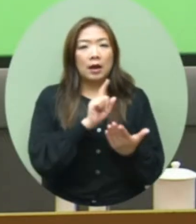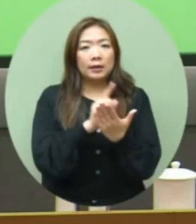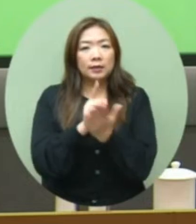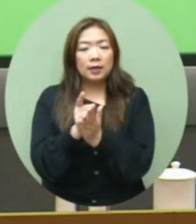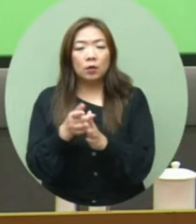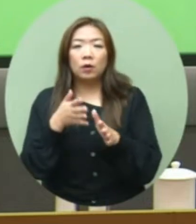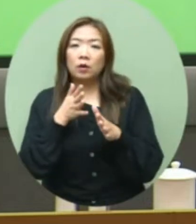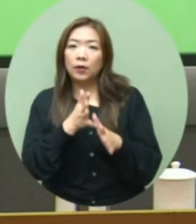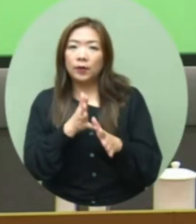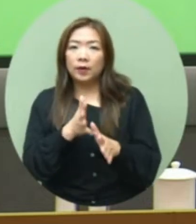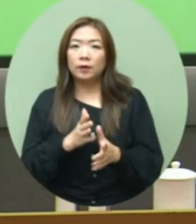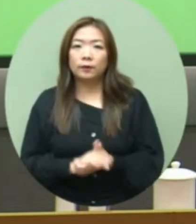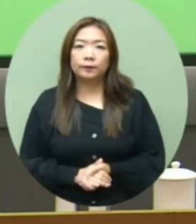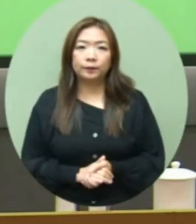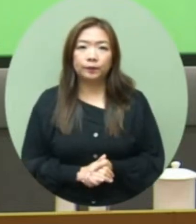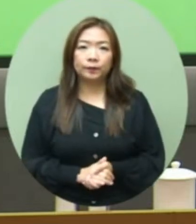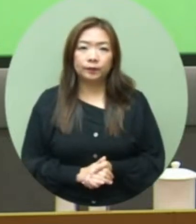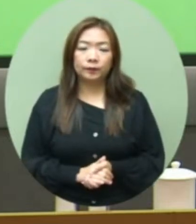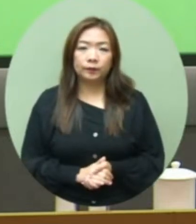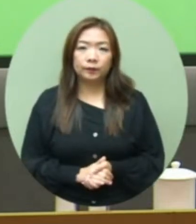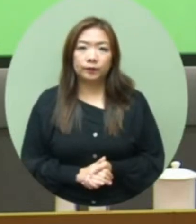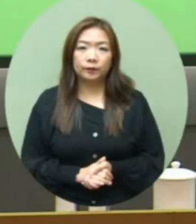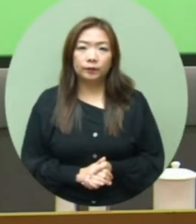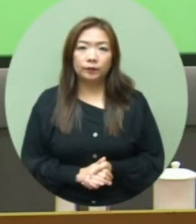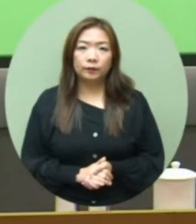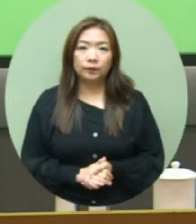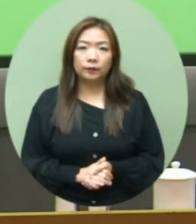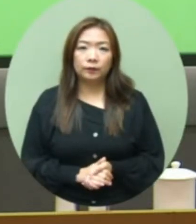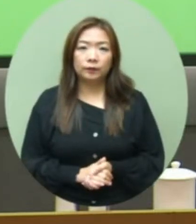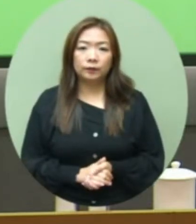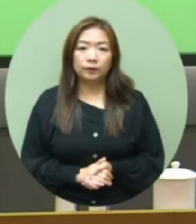Now for retail and tourism.